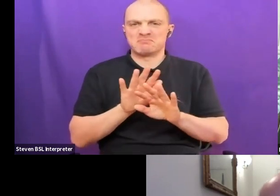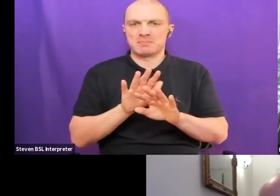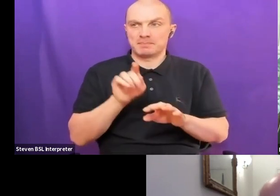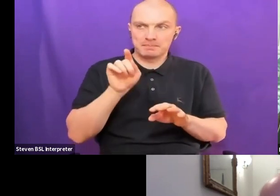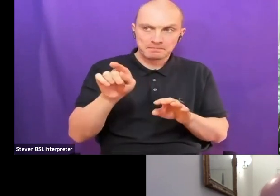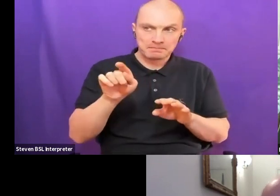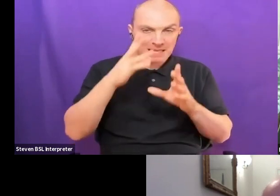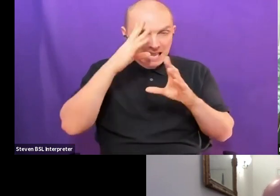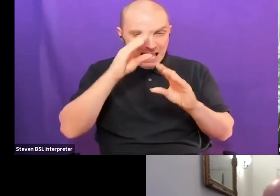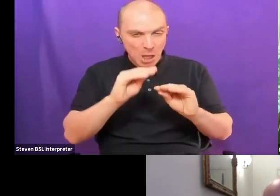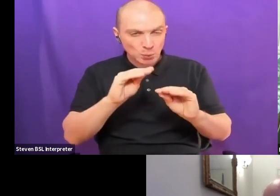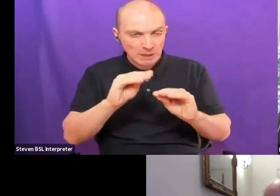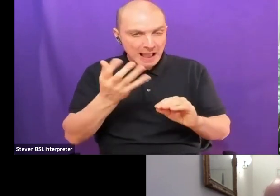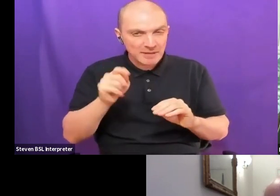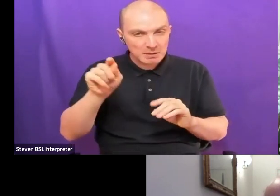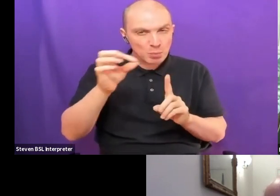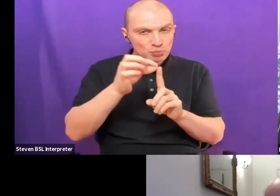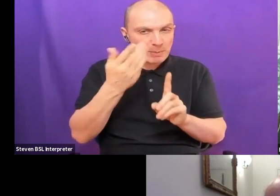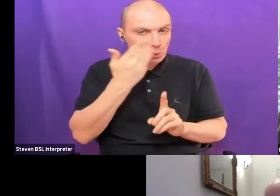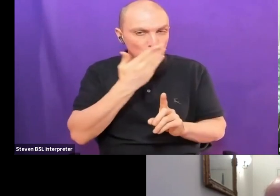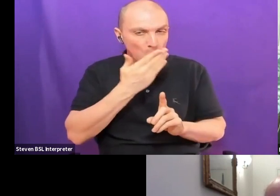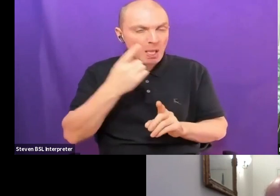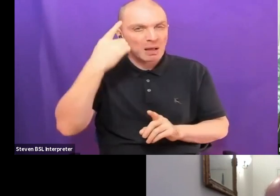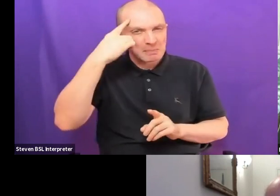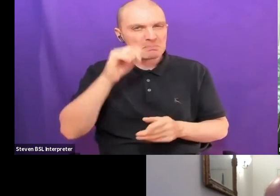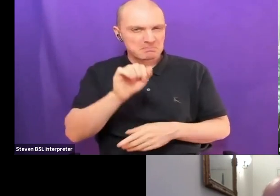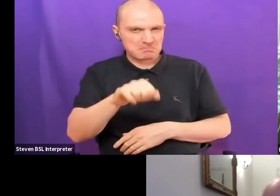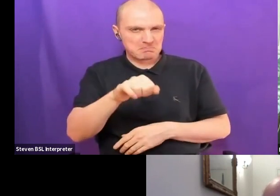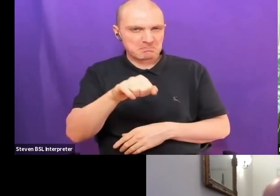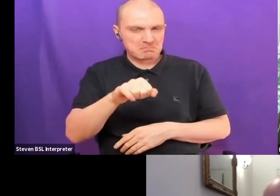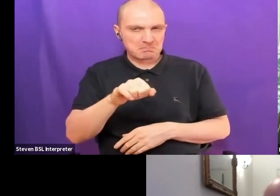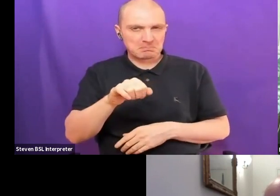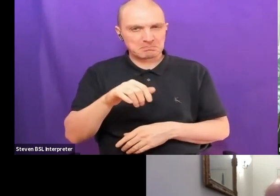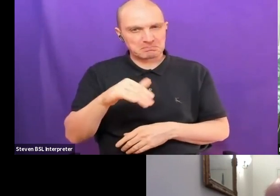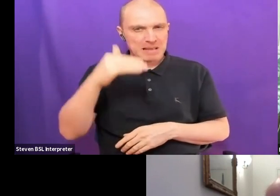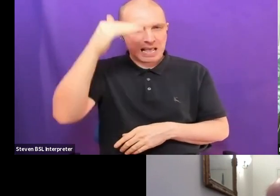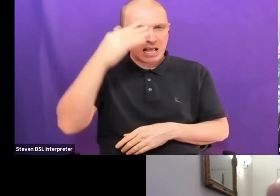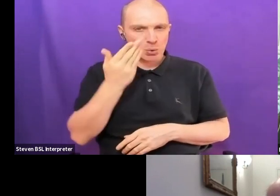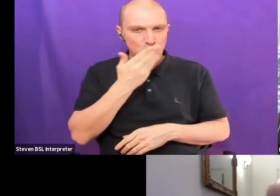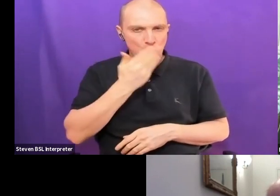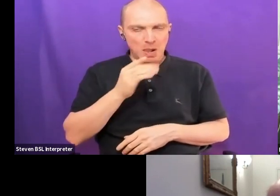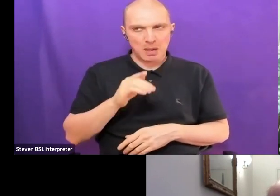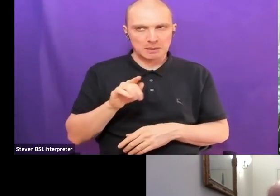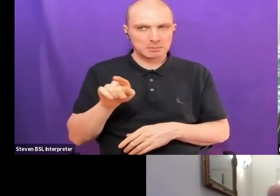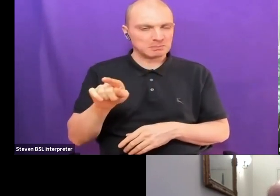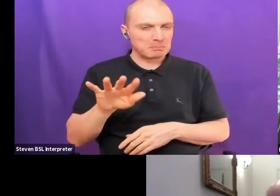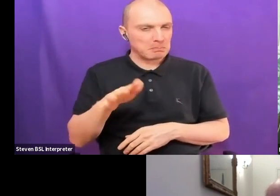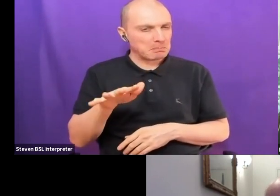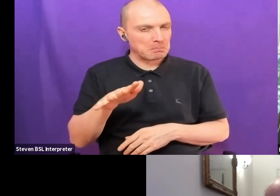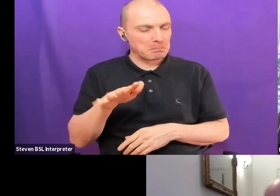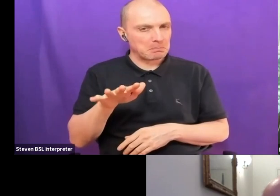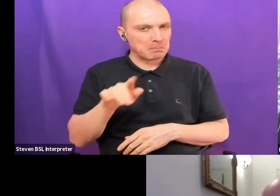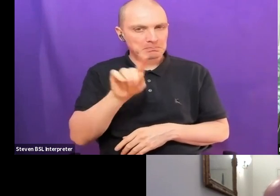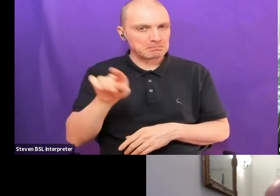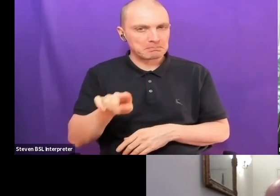Education, probably a primary school might be realistic, but again, probably not a secondary school with the catchment areas.